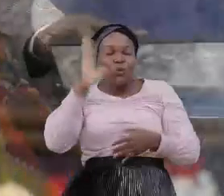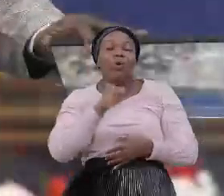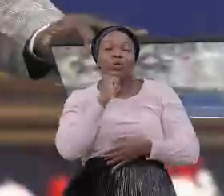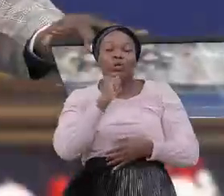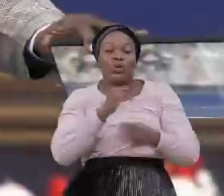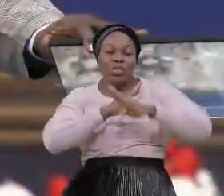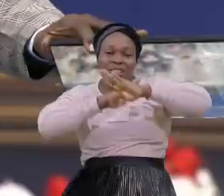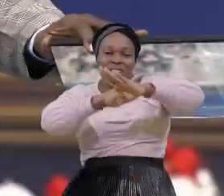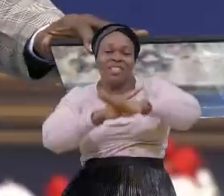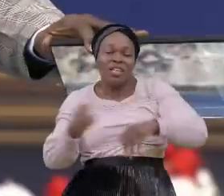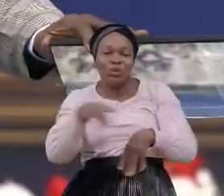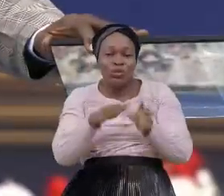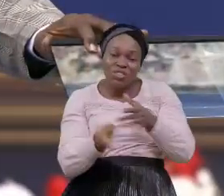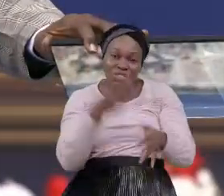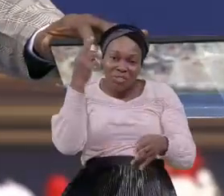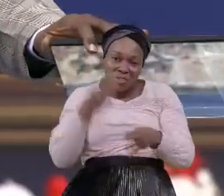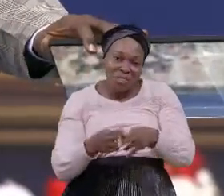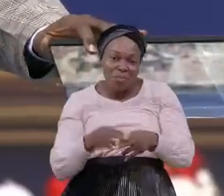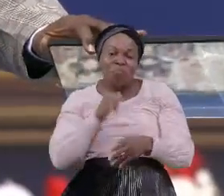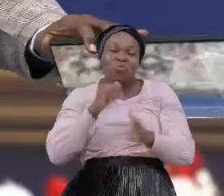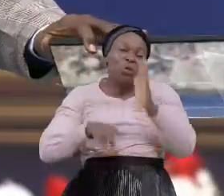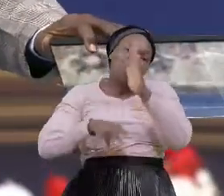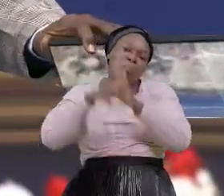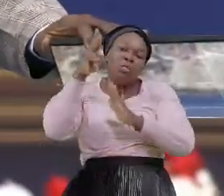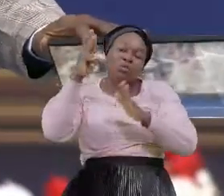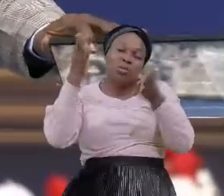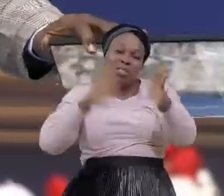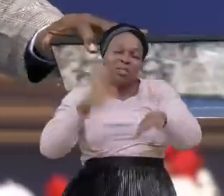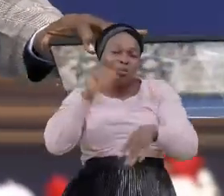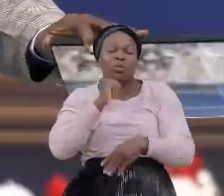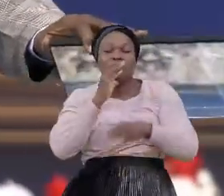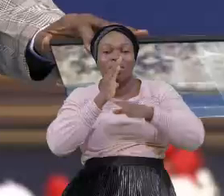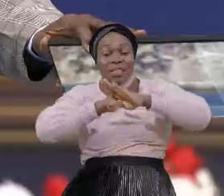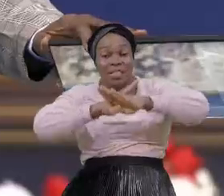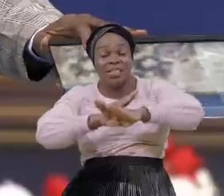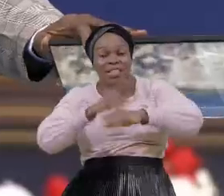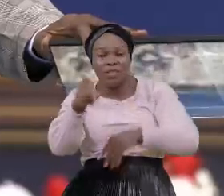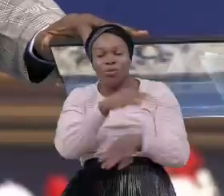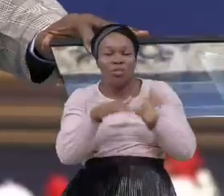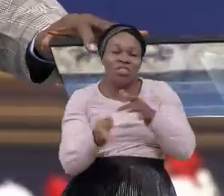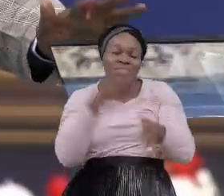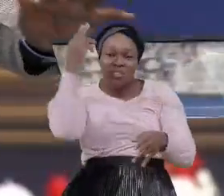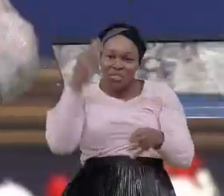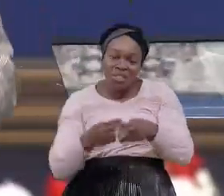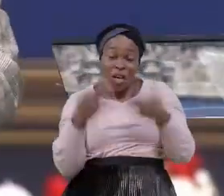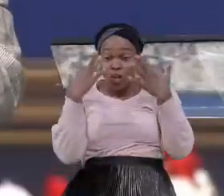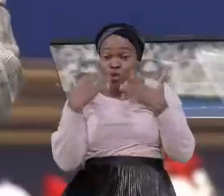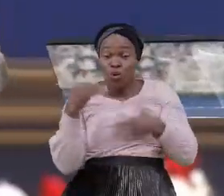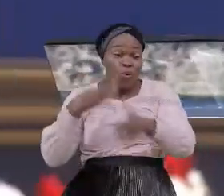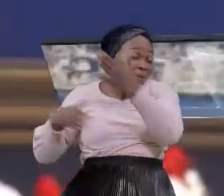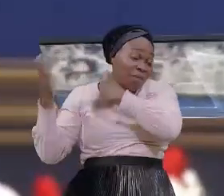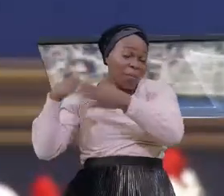Premature death will not hinder you. The sorrow of the past will not hinder you.